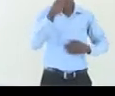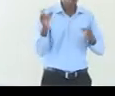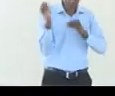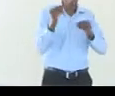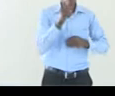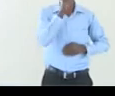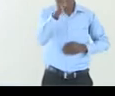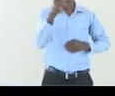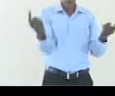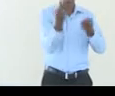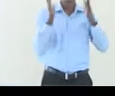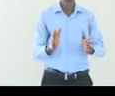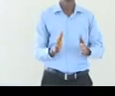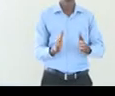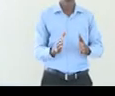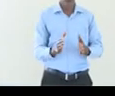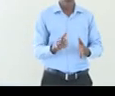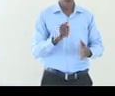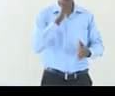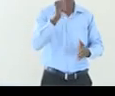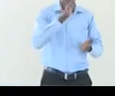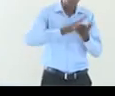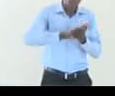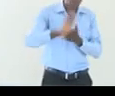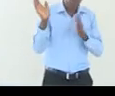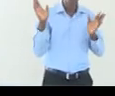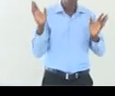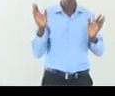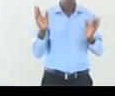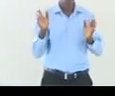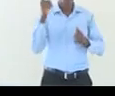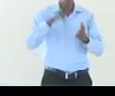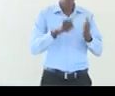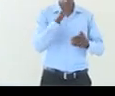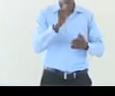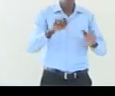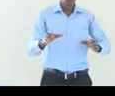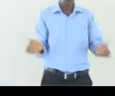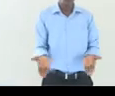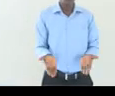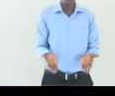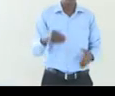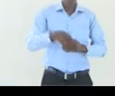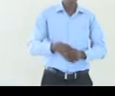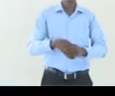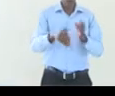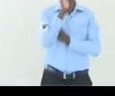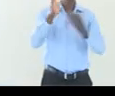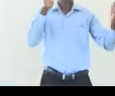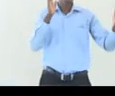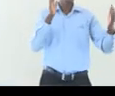sinner, a horrible sinner, a person, an unclean lips from among a people of unclean lips. What am I doing here? Why am I in the presence of